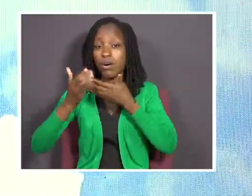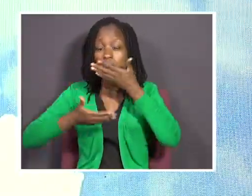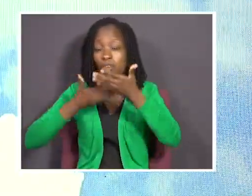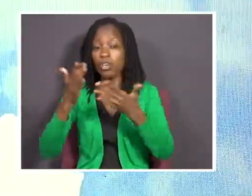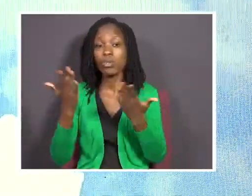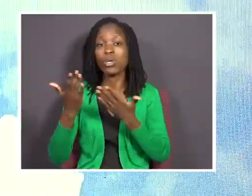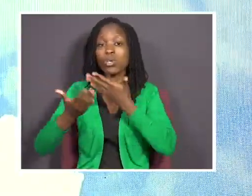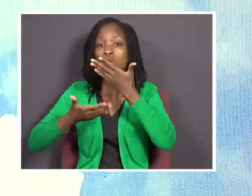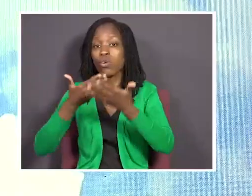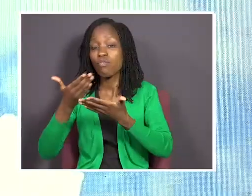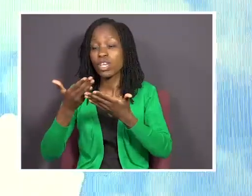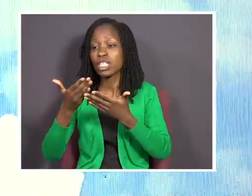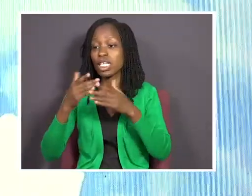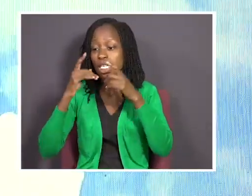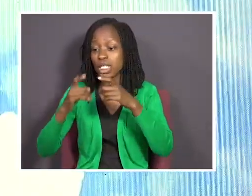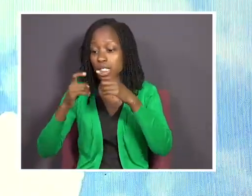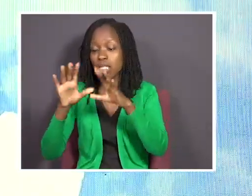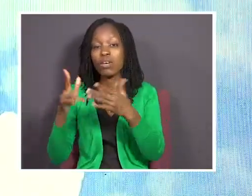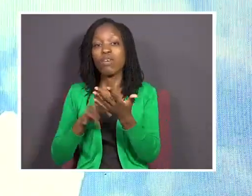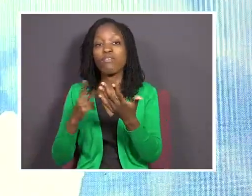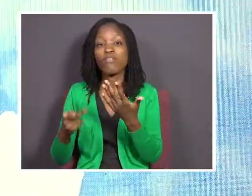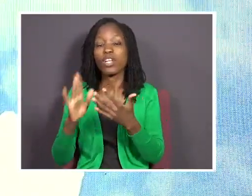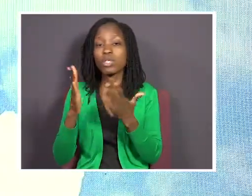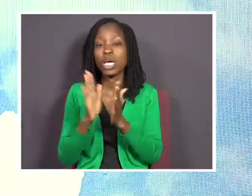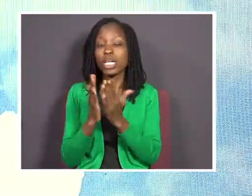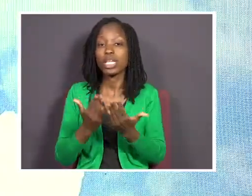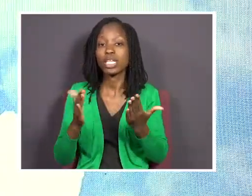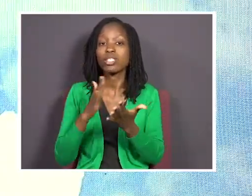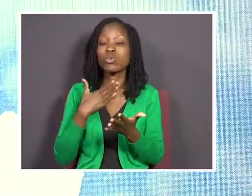confess either your failures, your sins, and things that you want